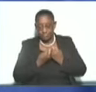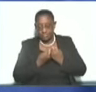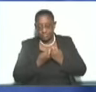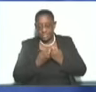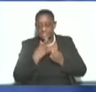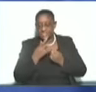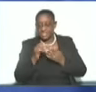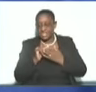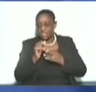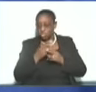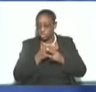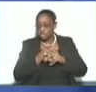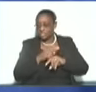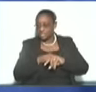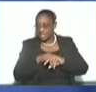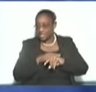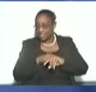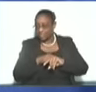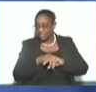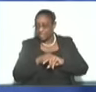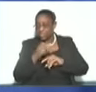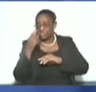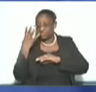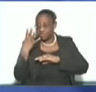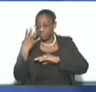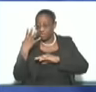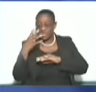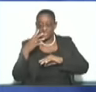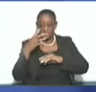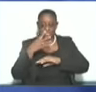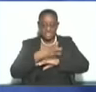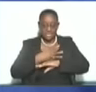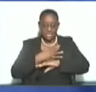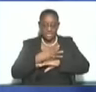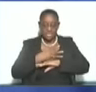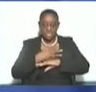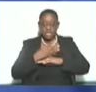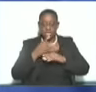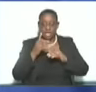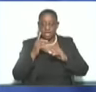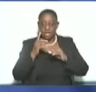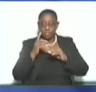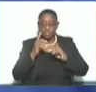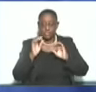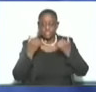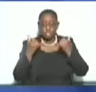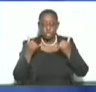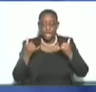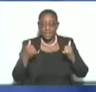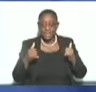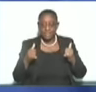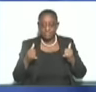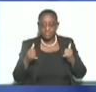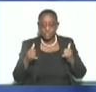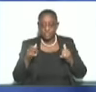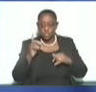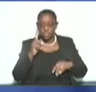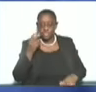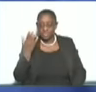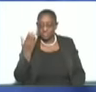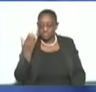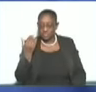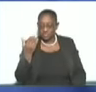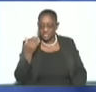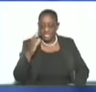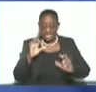period of time, it's a four-day tournament and maximum of six teams. So you're looking at playing 15 games, 17